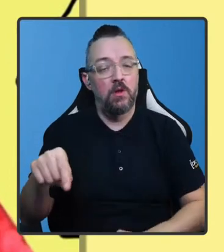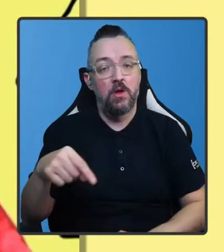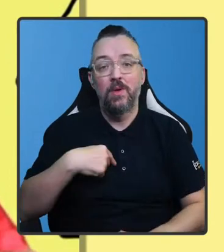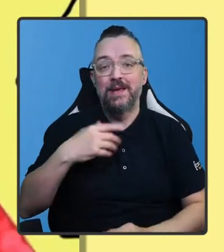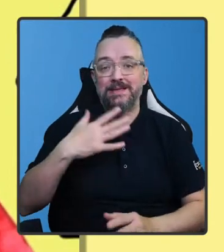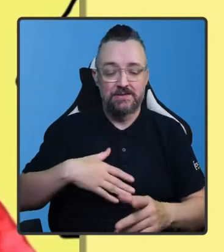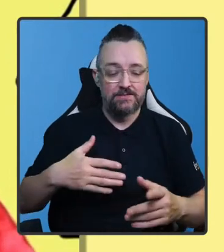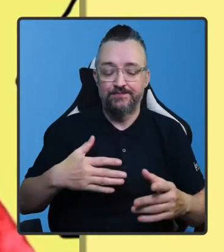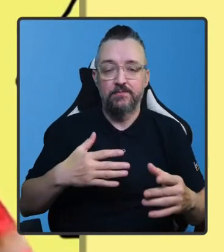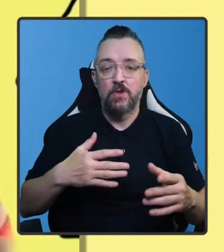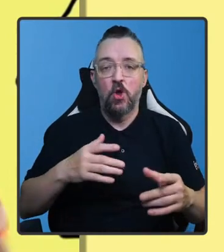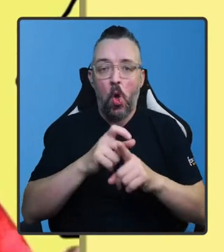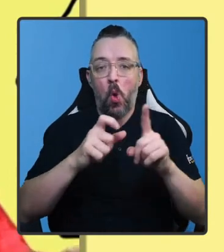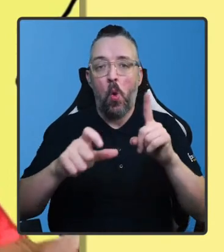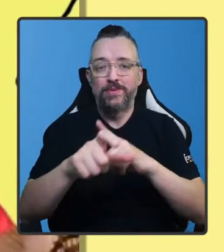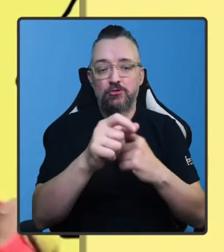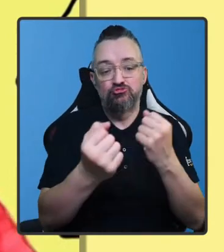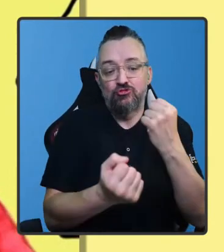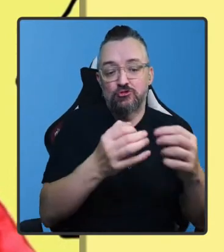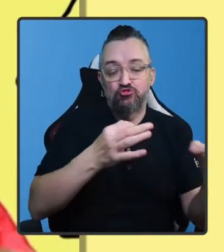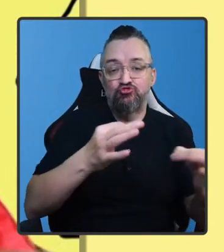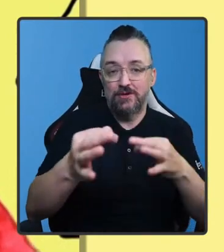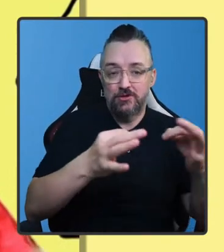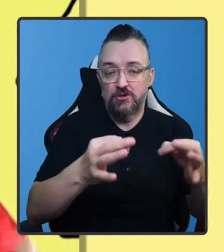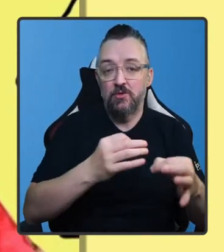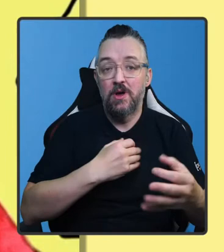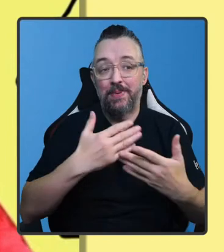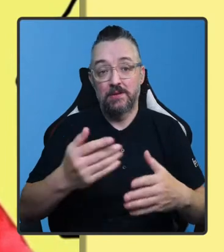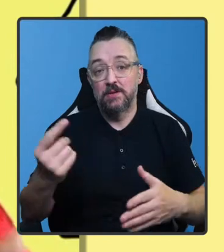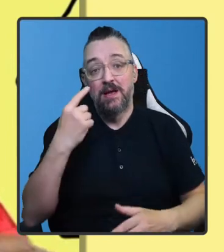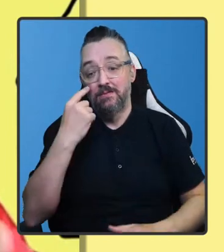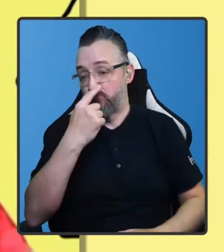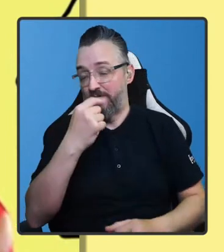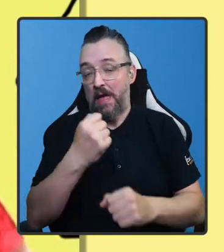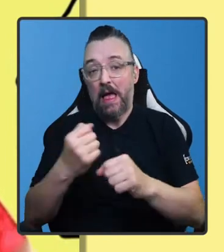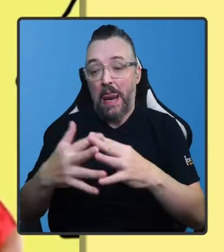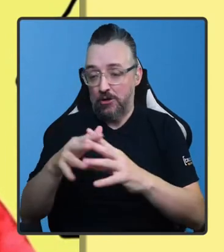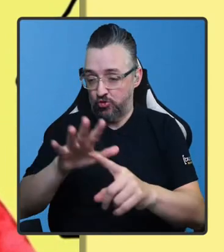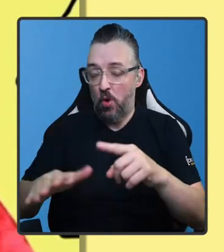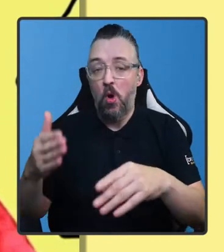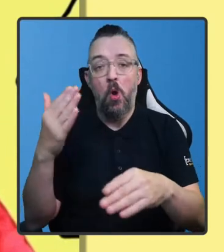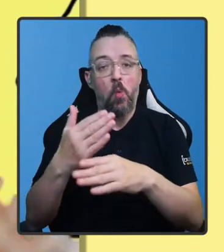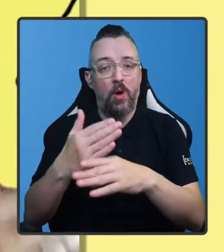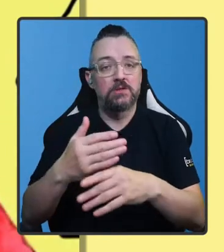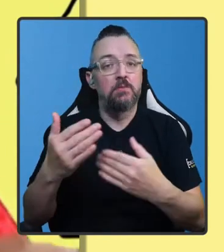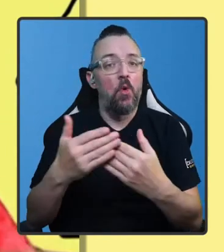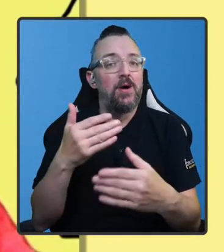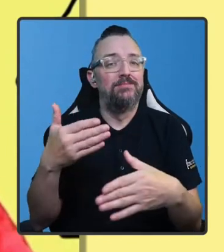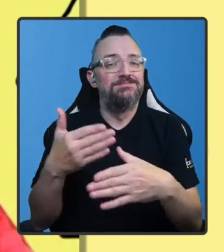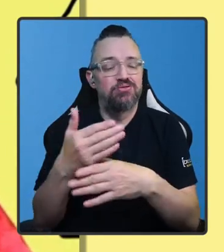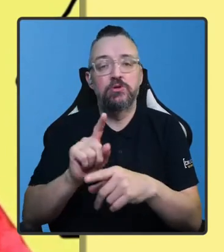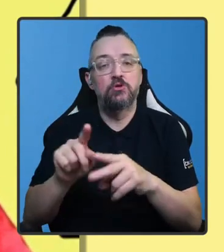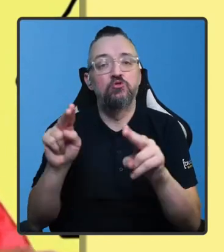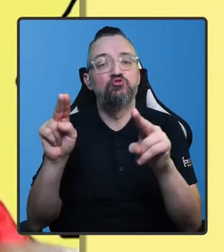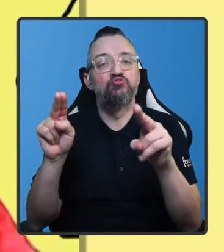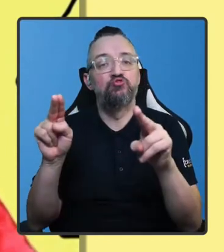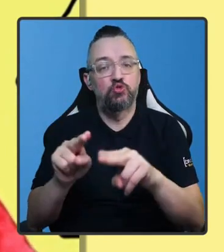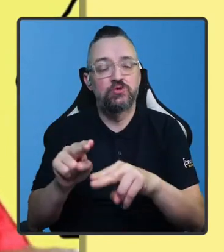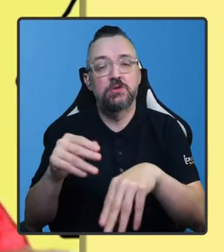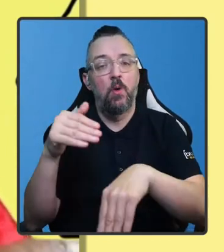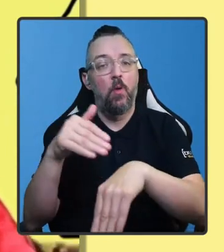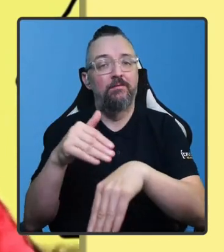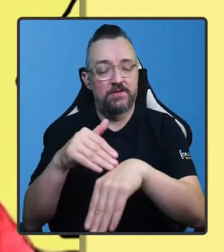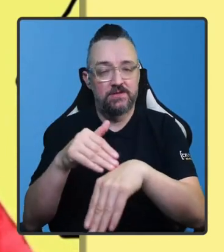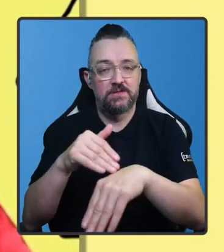a community justice strategy that we've proven in Glasgow and across the country works far more effectively at reducing offender behaviour. We